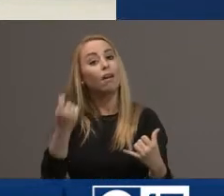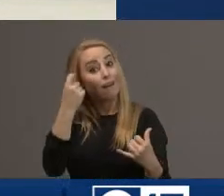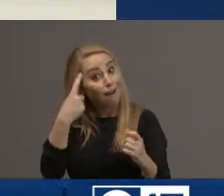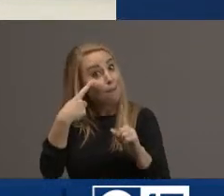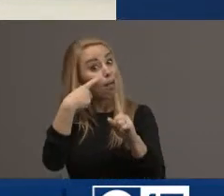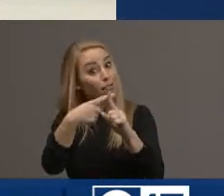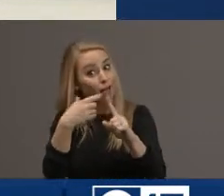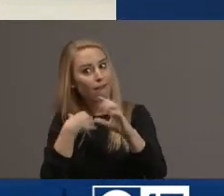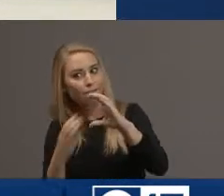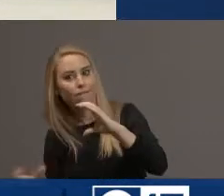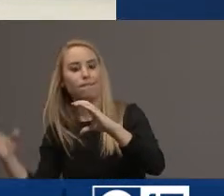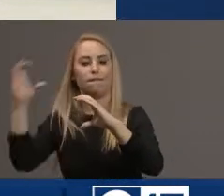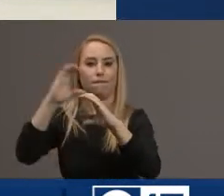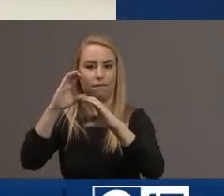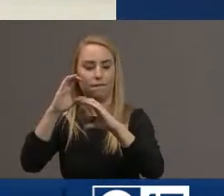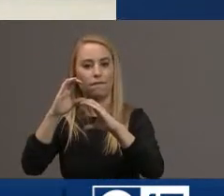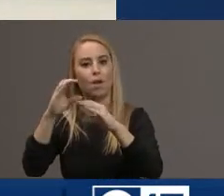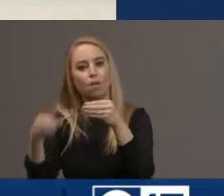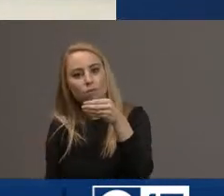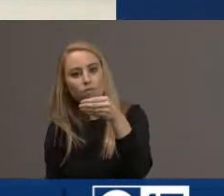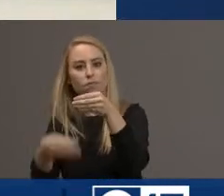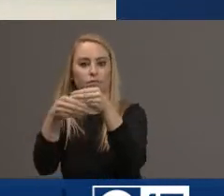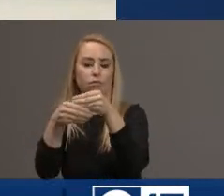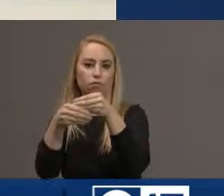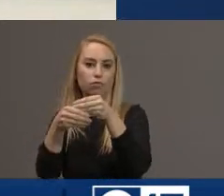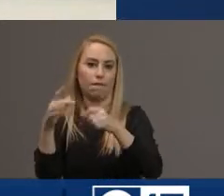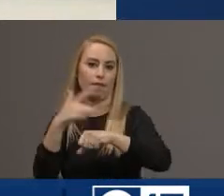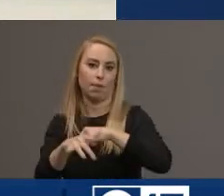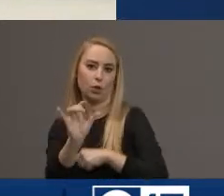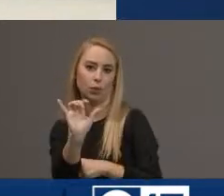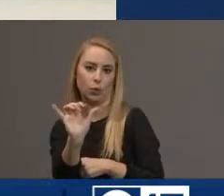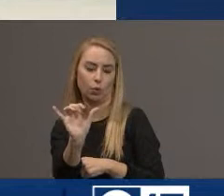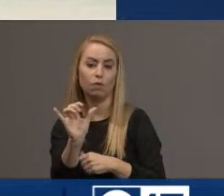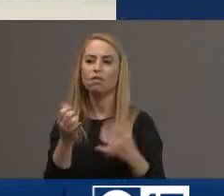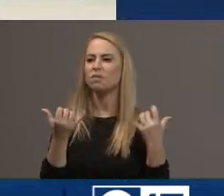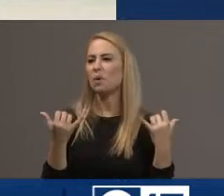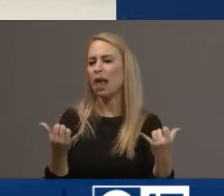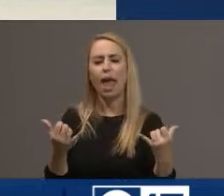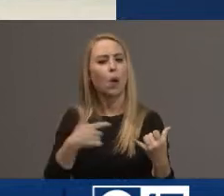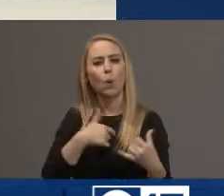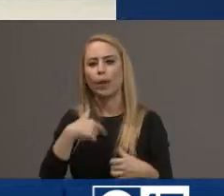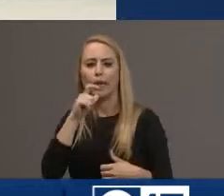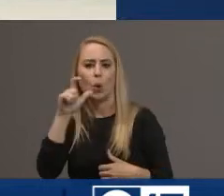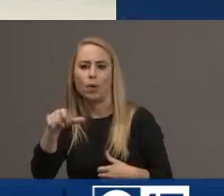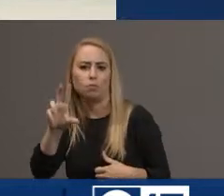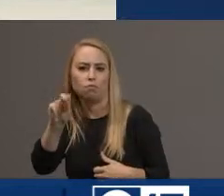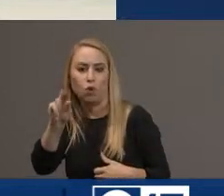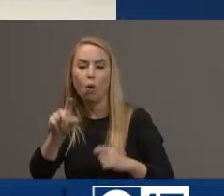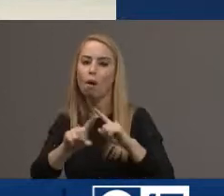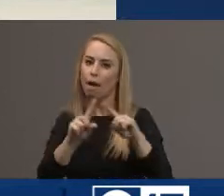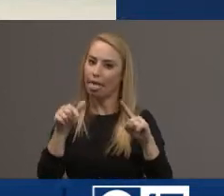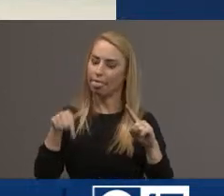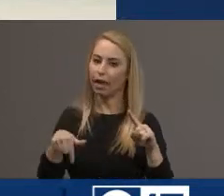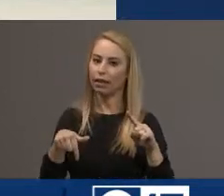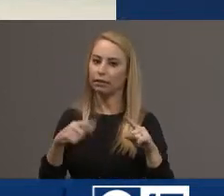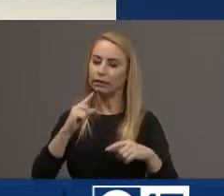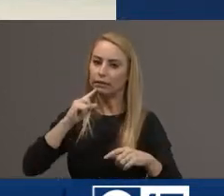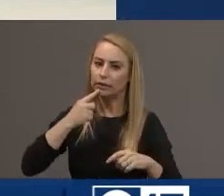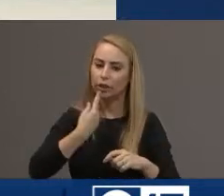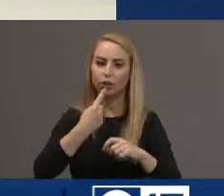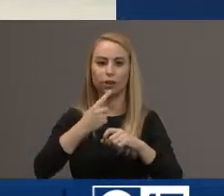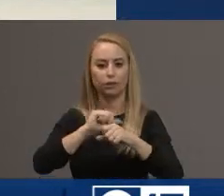capacity if needed. It's not needed today, but this is a pandemic. We have been planning for